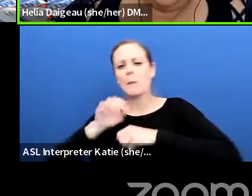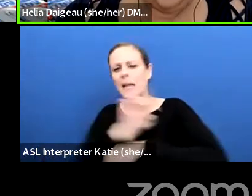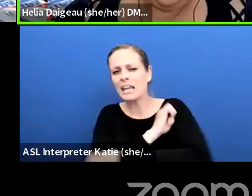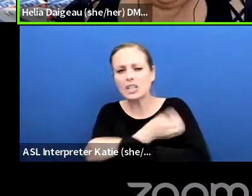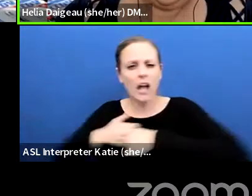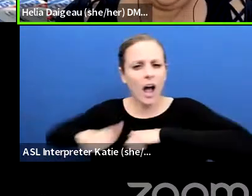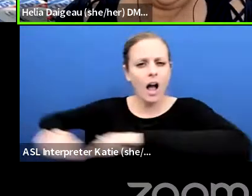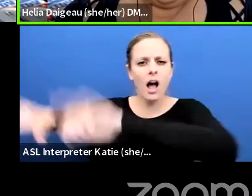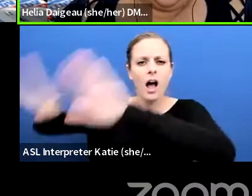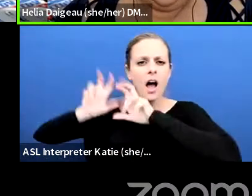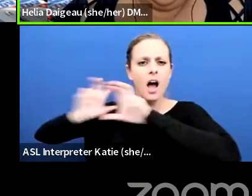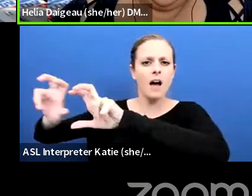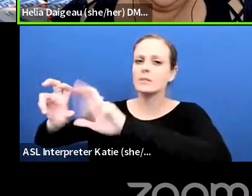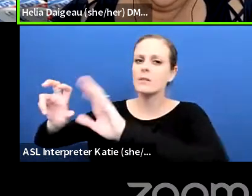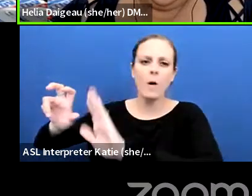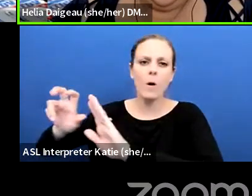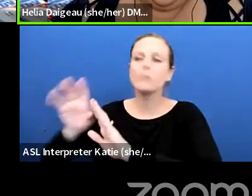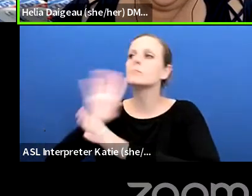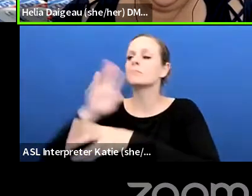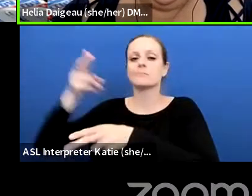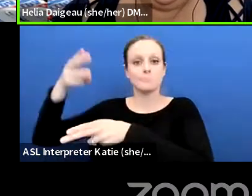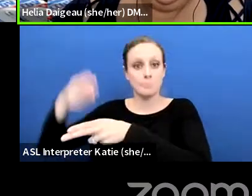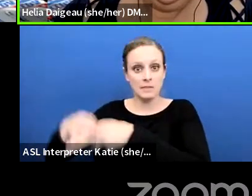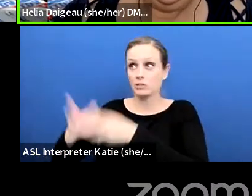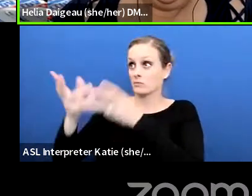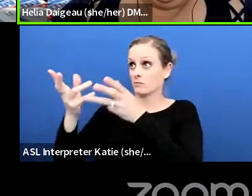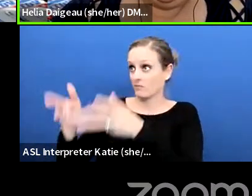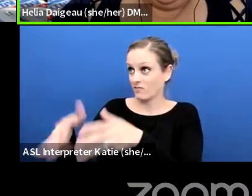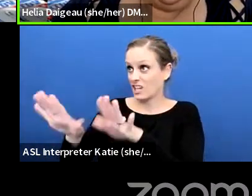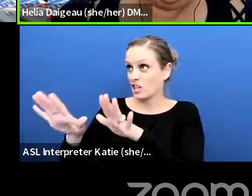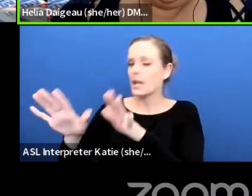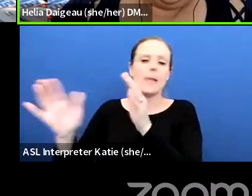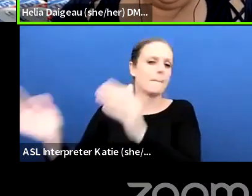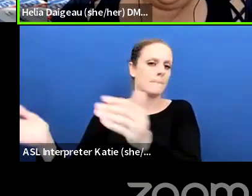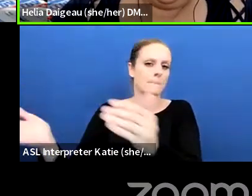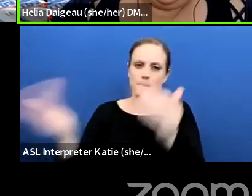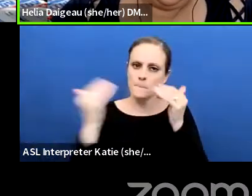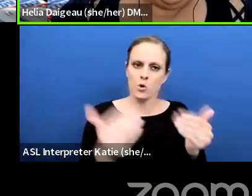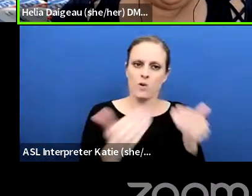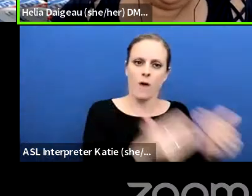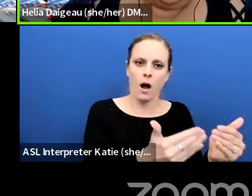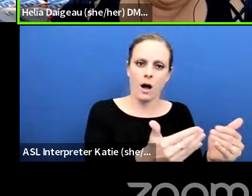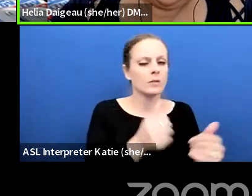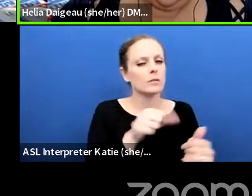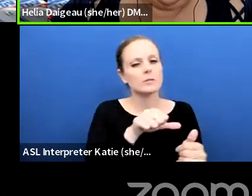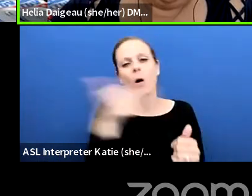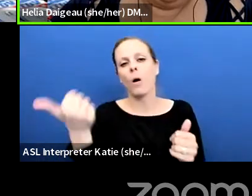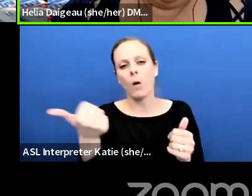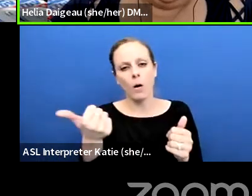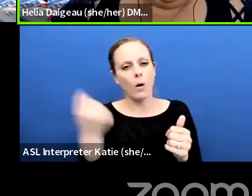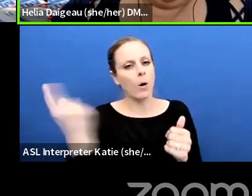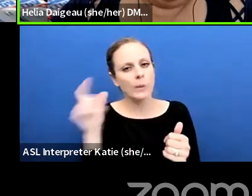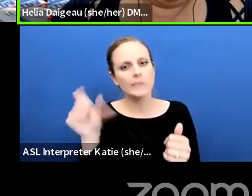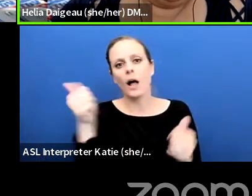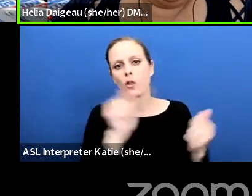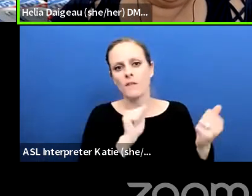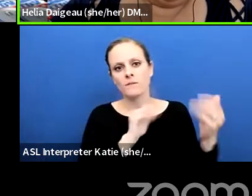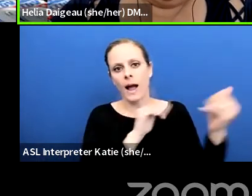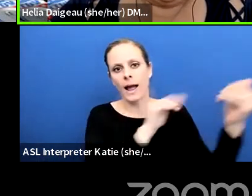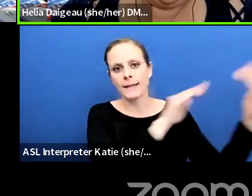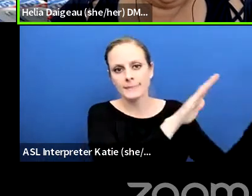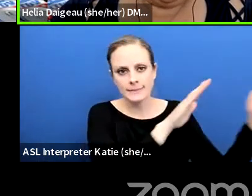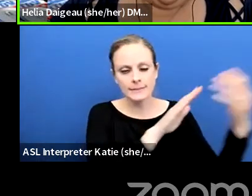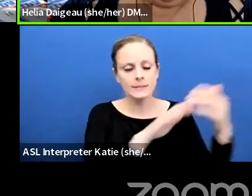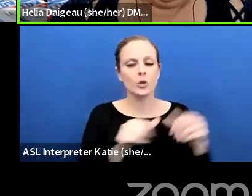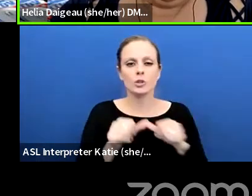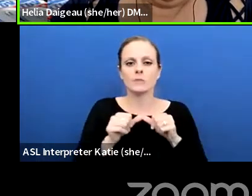then move on to the next fight, because there's always another one. But I think just sticking to your convictions is such an important thing in this, especially